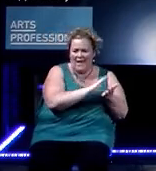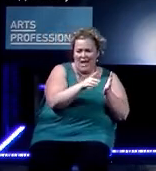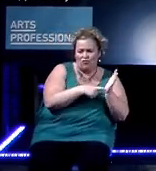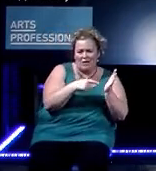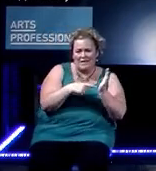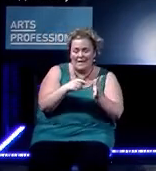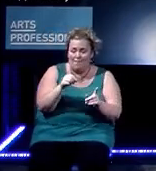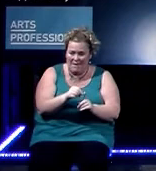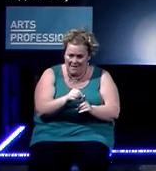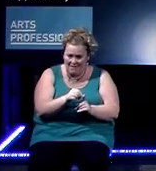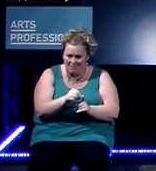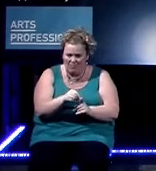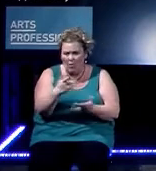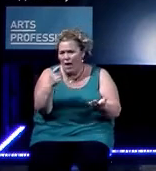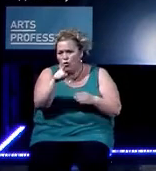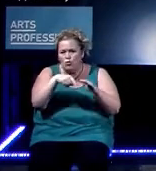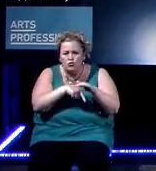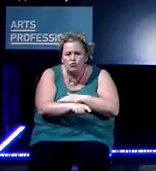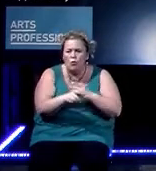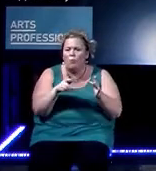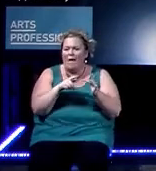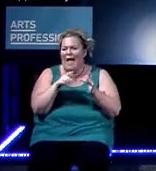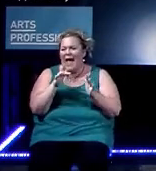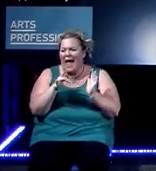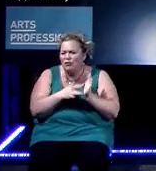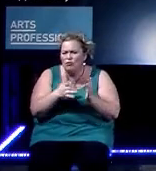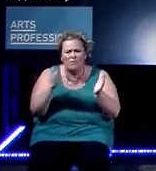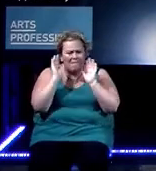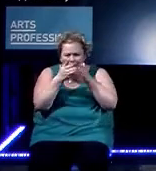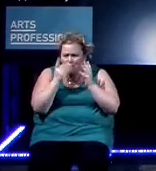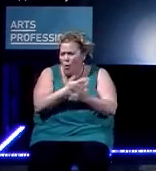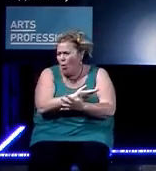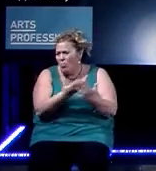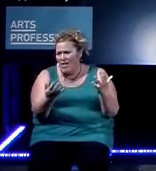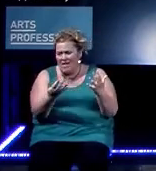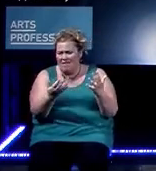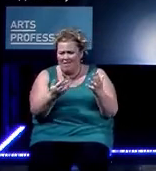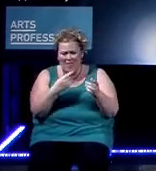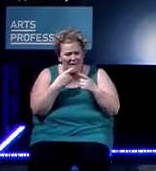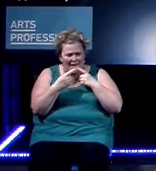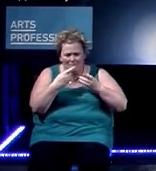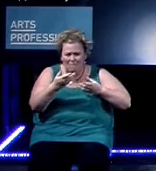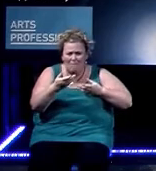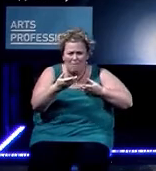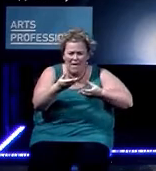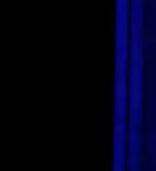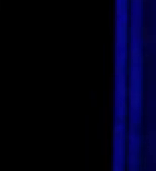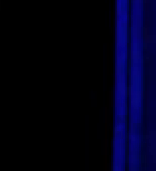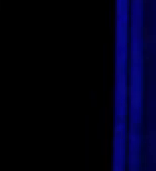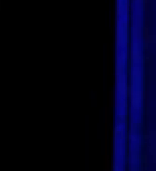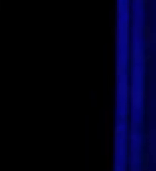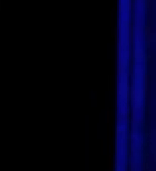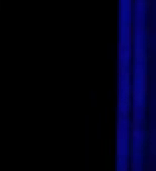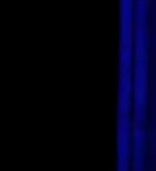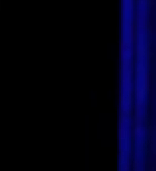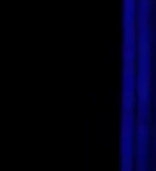web, if you take YouTube and Facebook and iTunes and combine them, they move less information every day than the BitTorrent protocol.